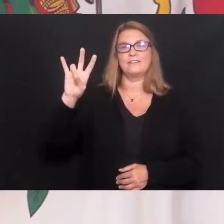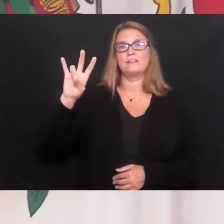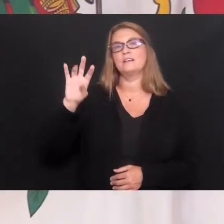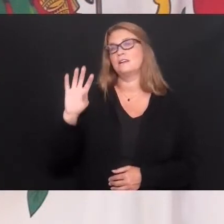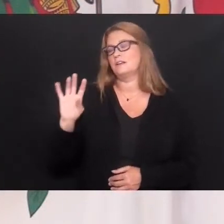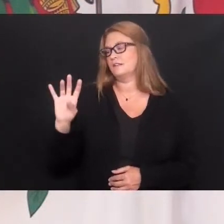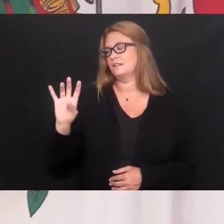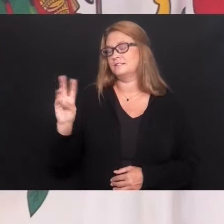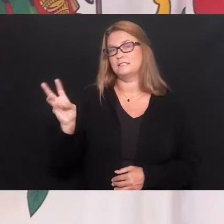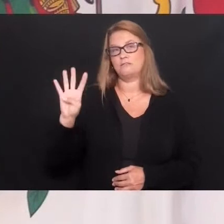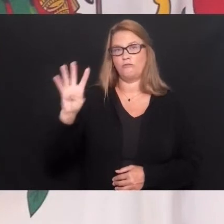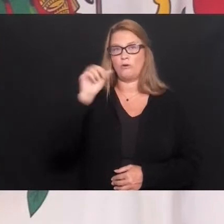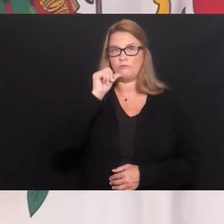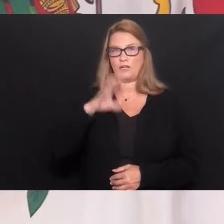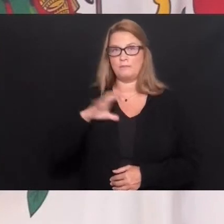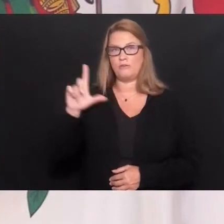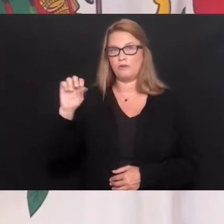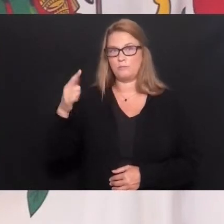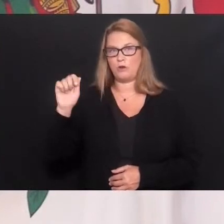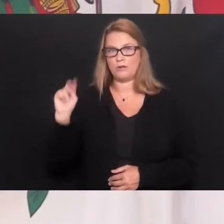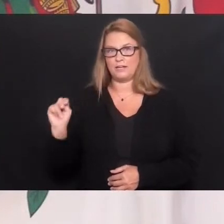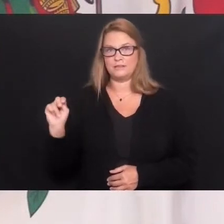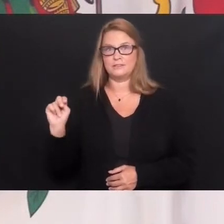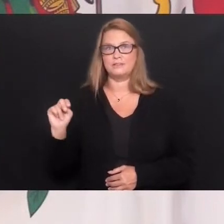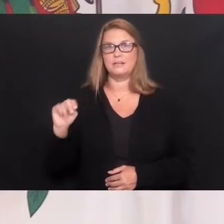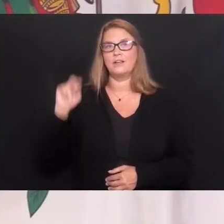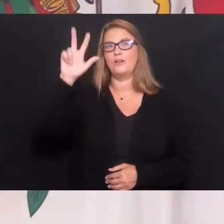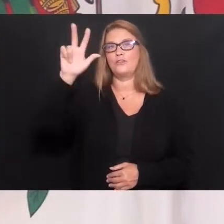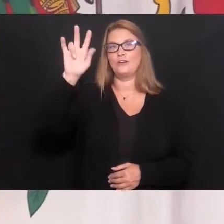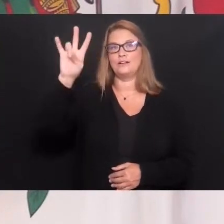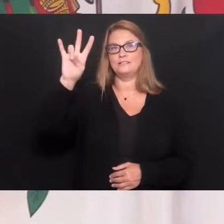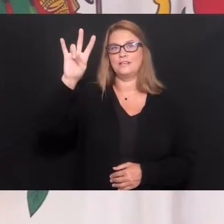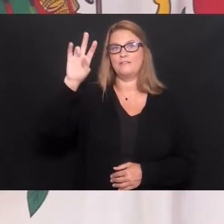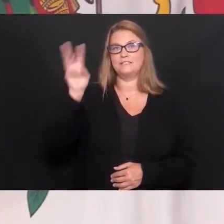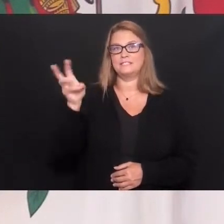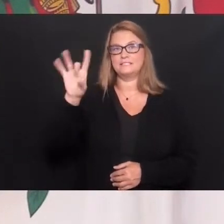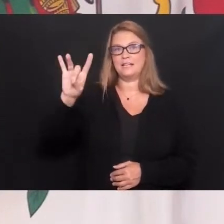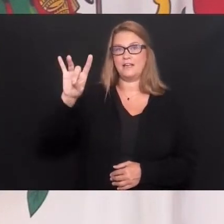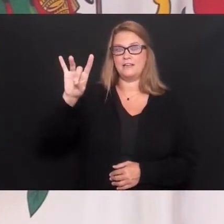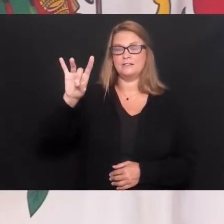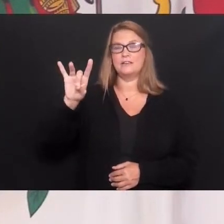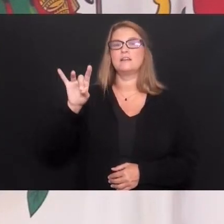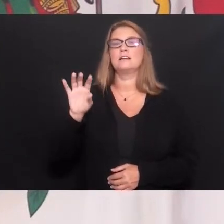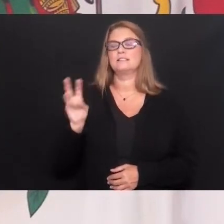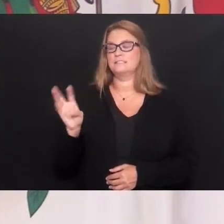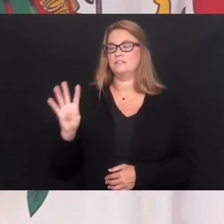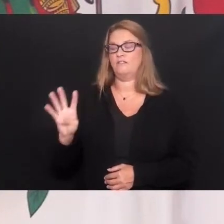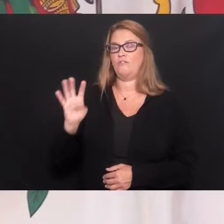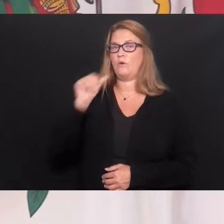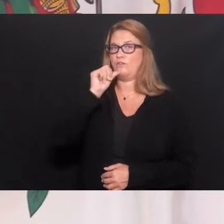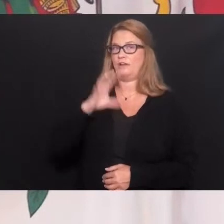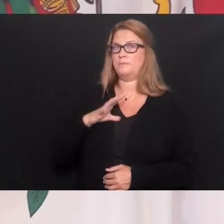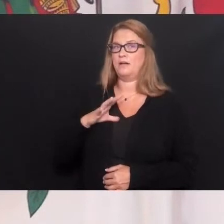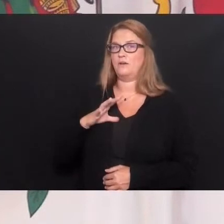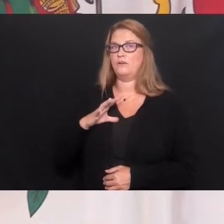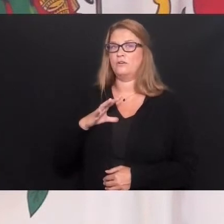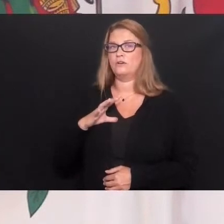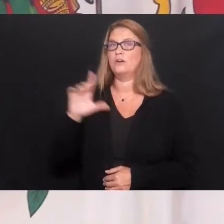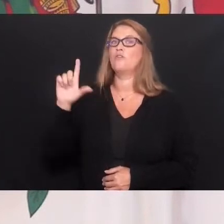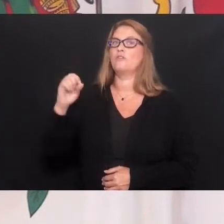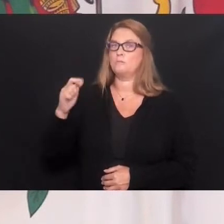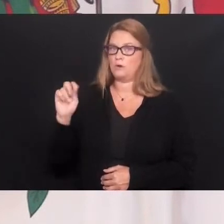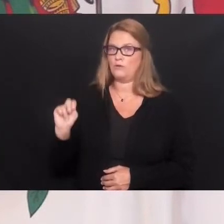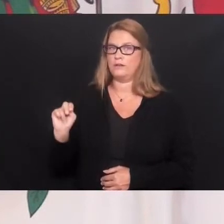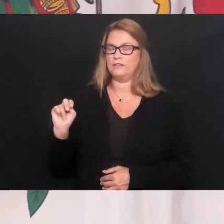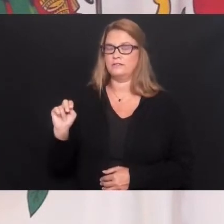is a 64-year-old female from Logan County. The 3,768th death is a 64-year-old female from Logan